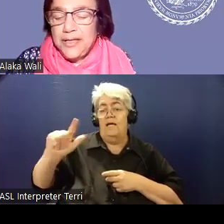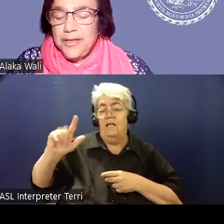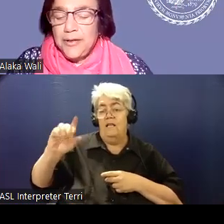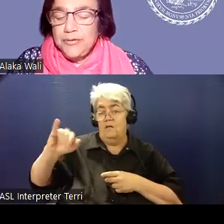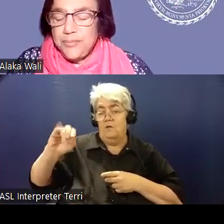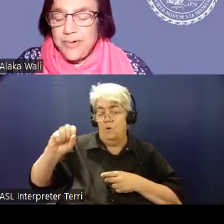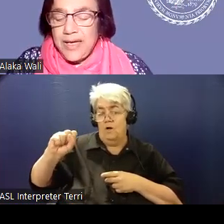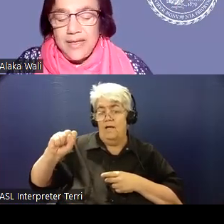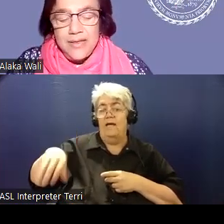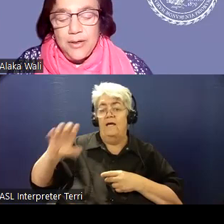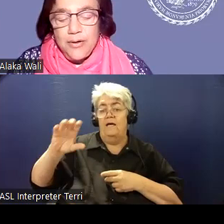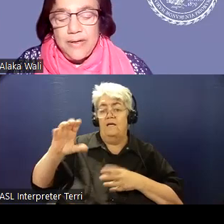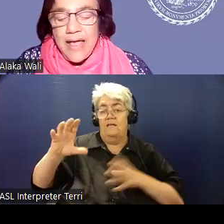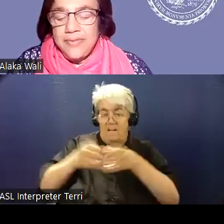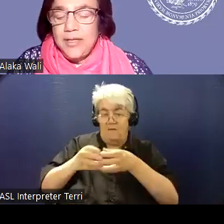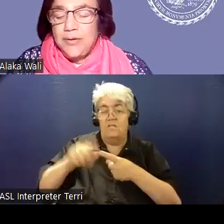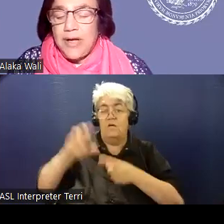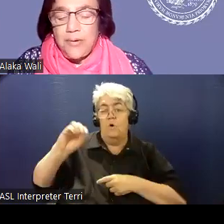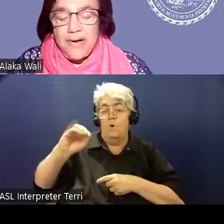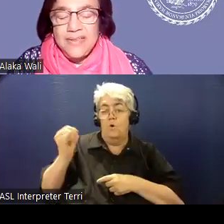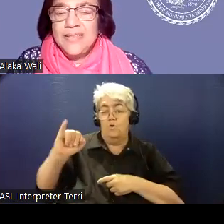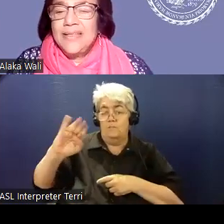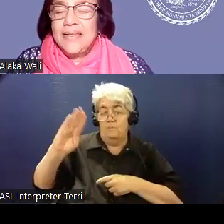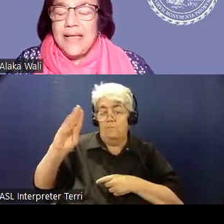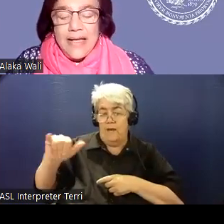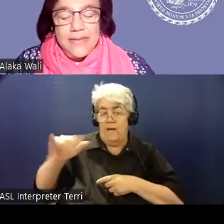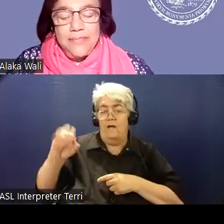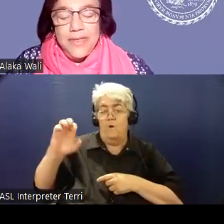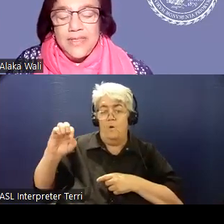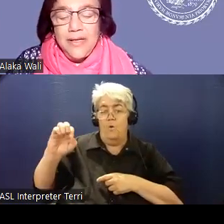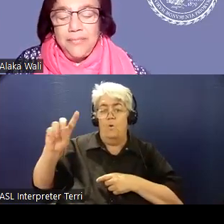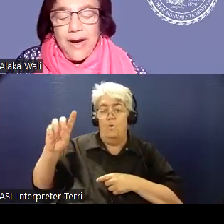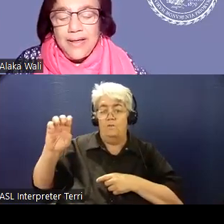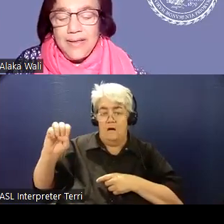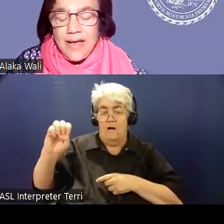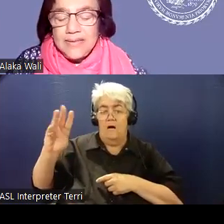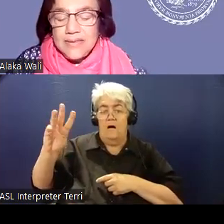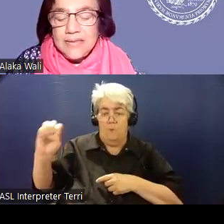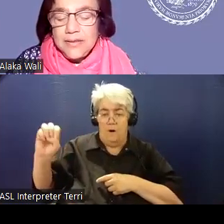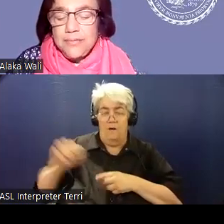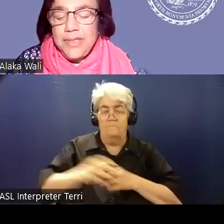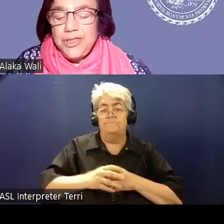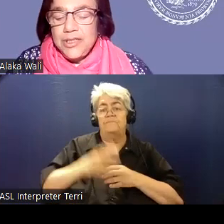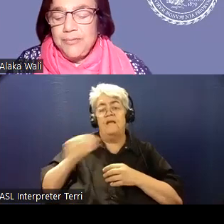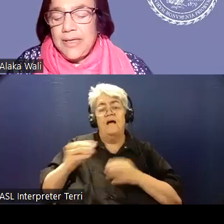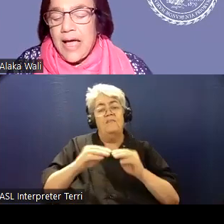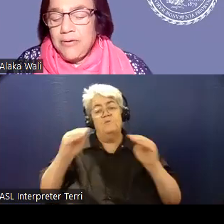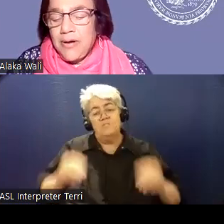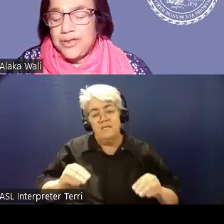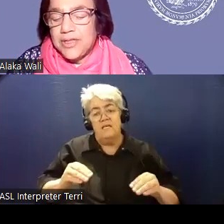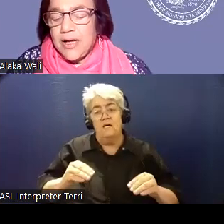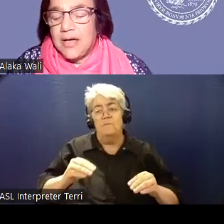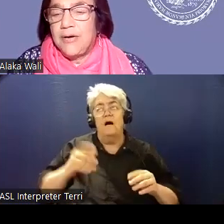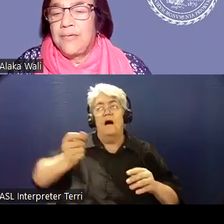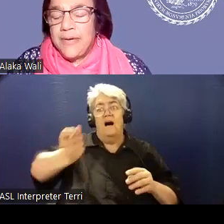Confederacy, the Ojibwe, and the Odawa. The museum recognizes that the region we now